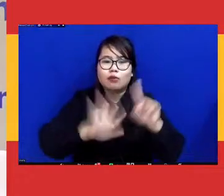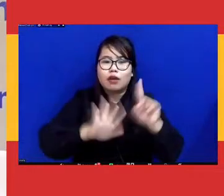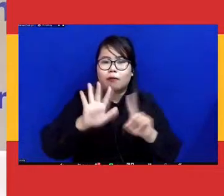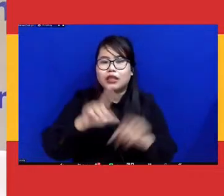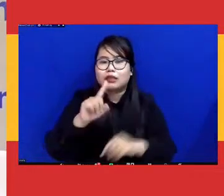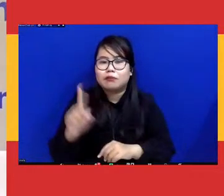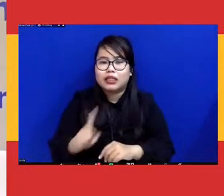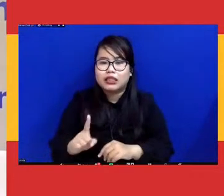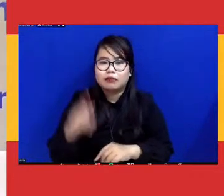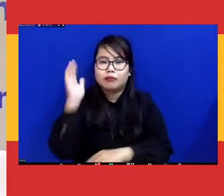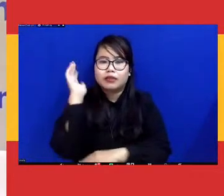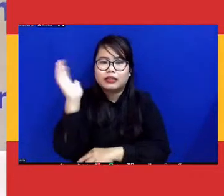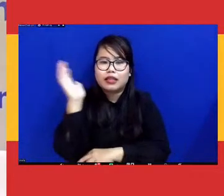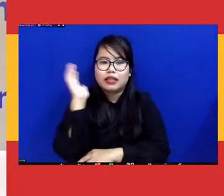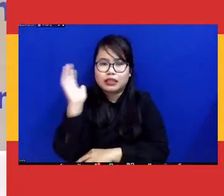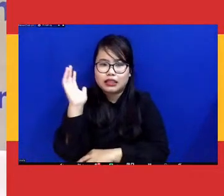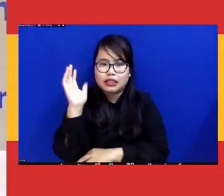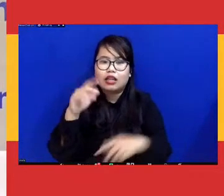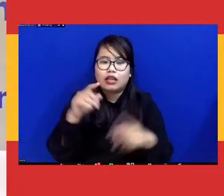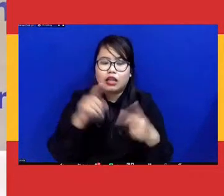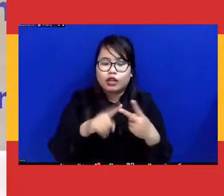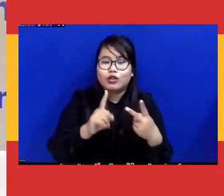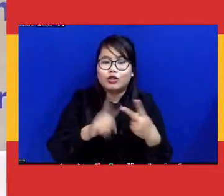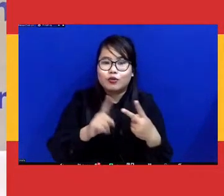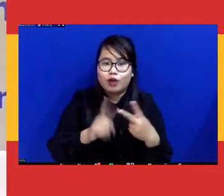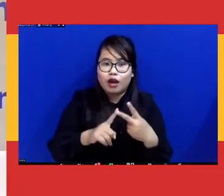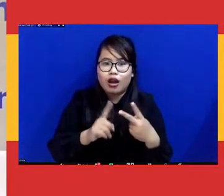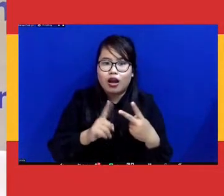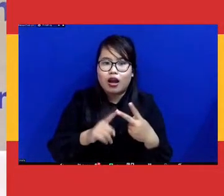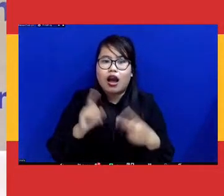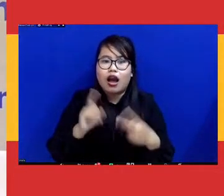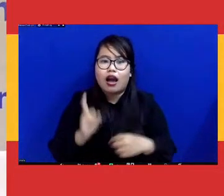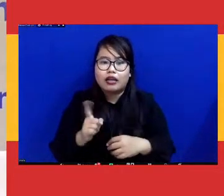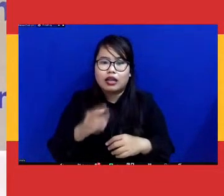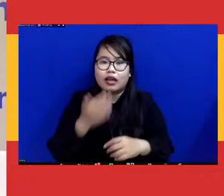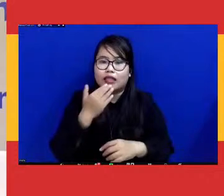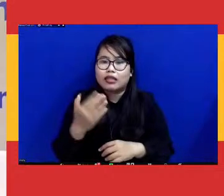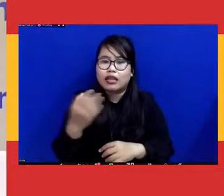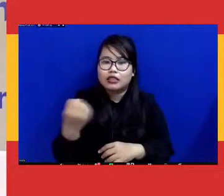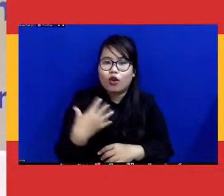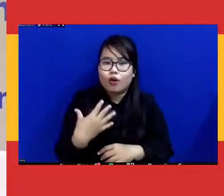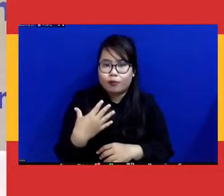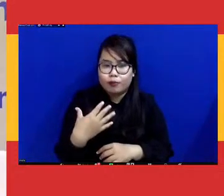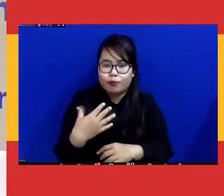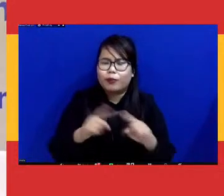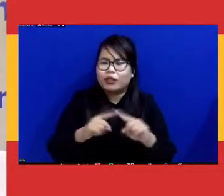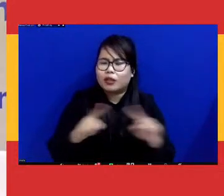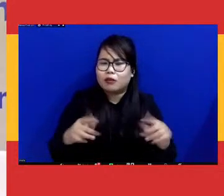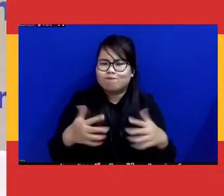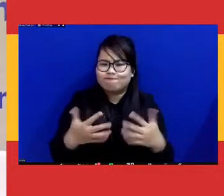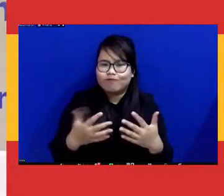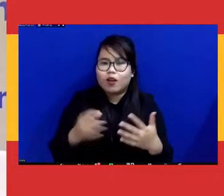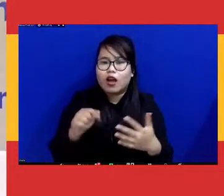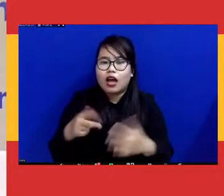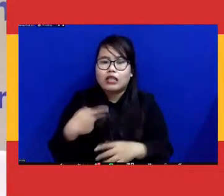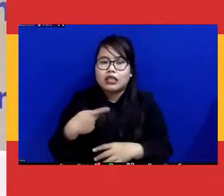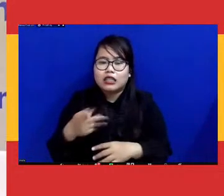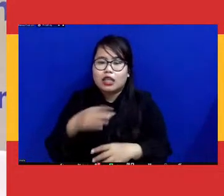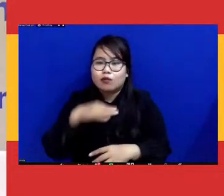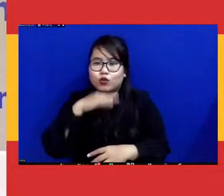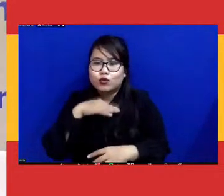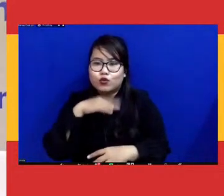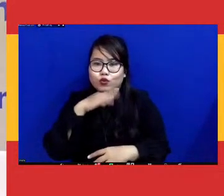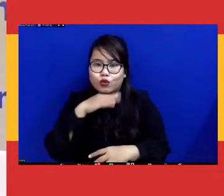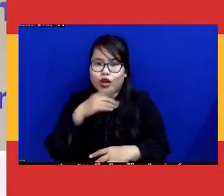Second, there will be a question and answer session. However, we will hold question until the end of speaker presentation. If you have any question for